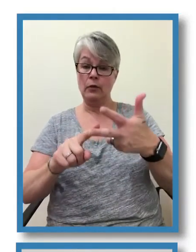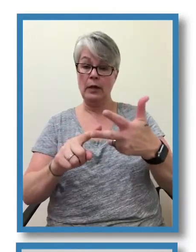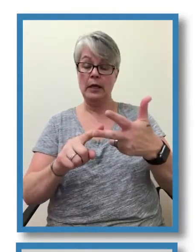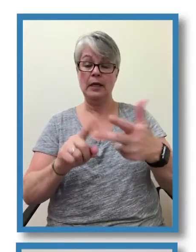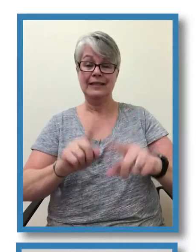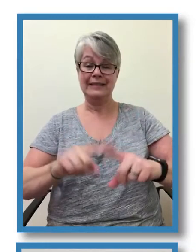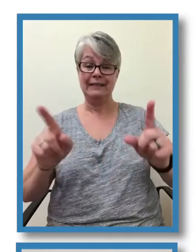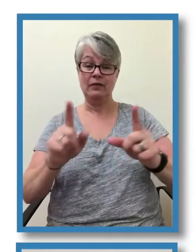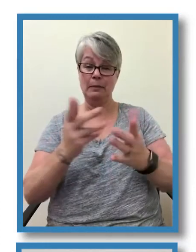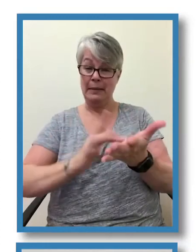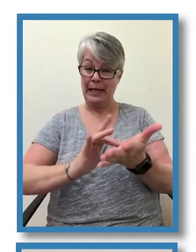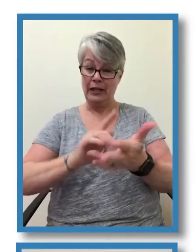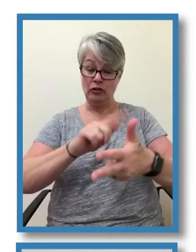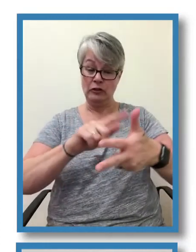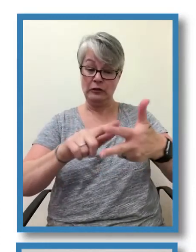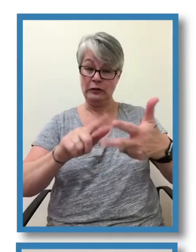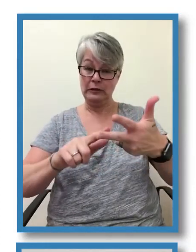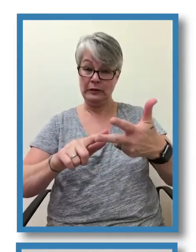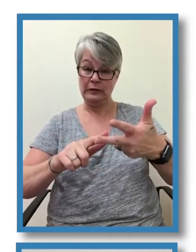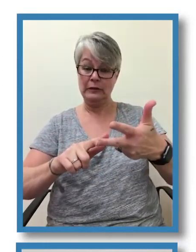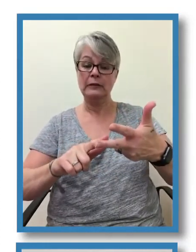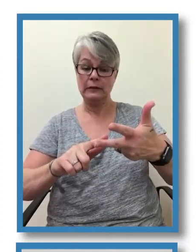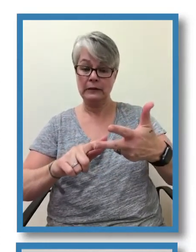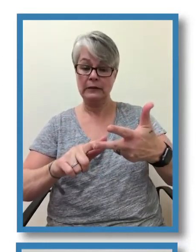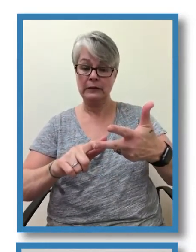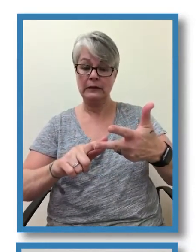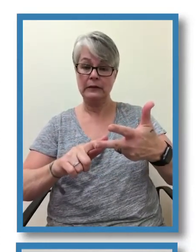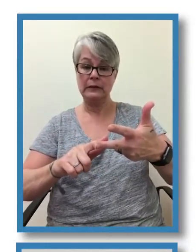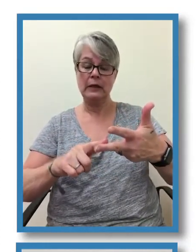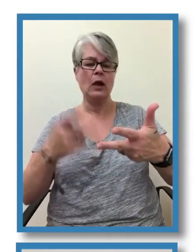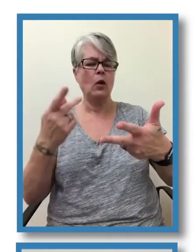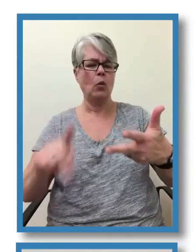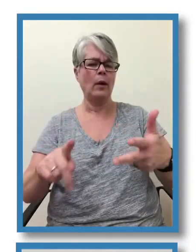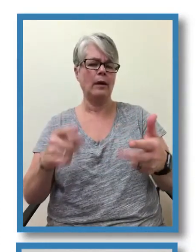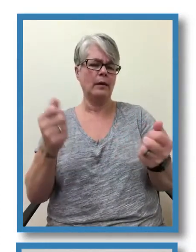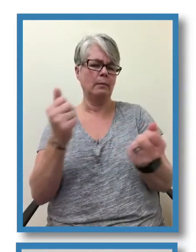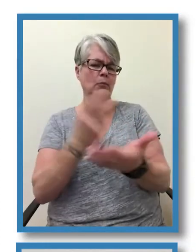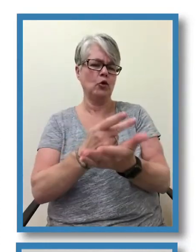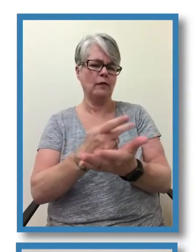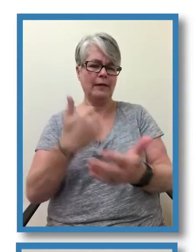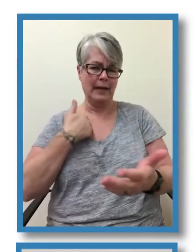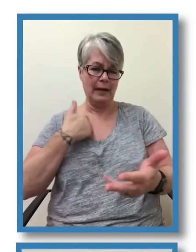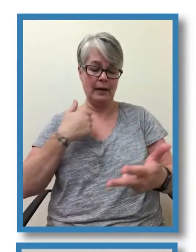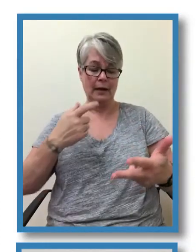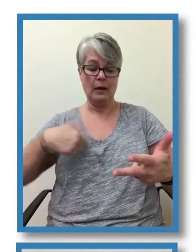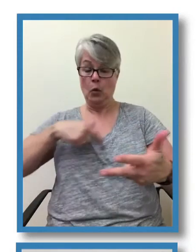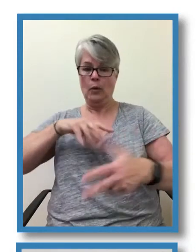we listed at the beginning were the companies that actually brought these compounds